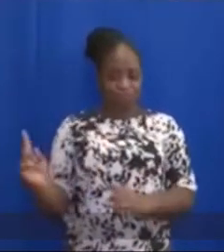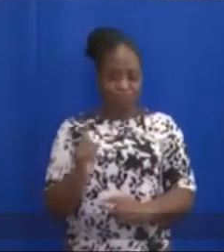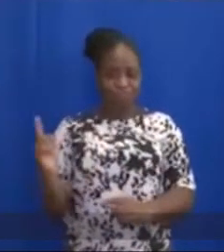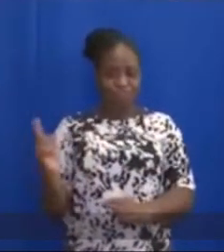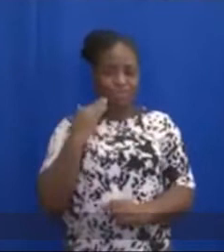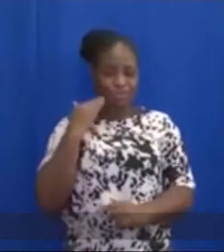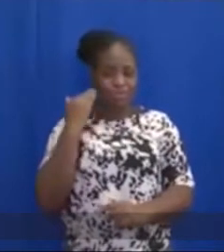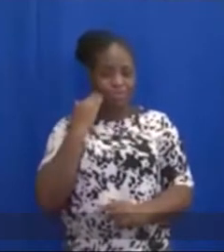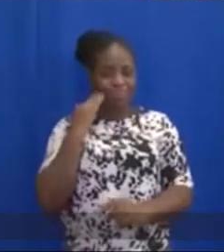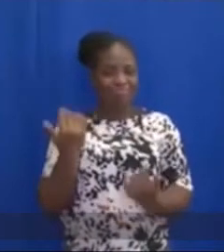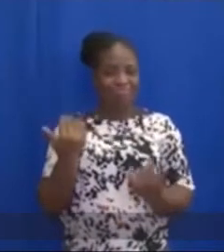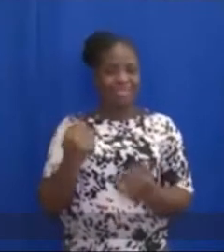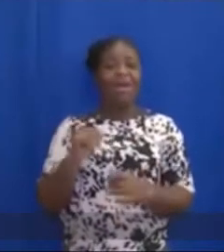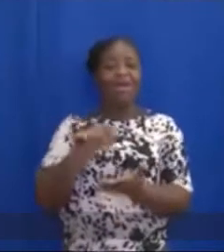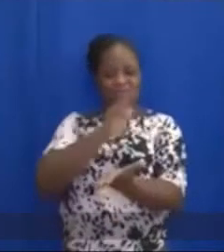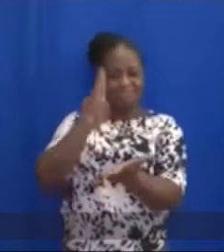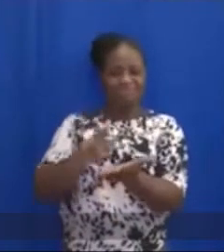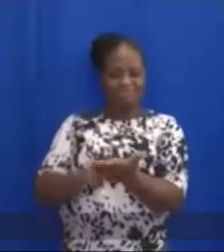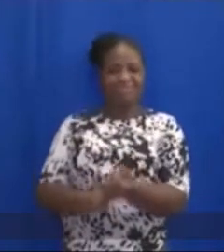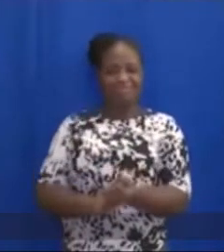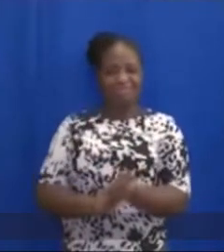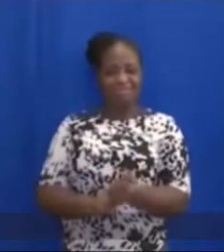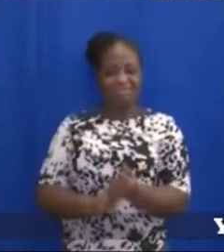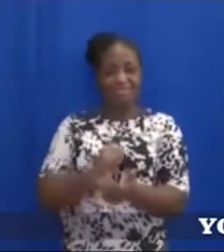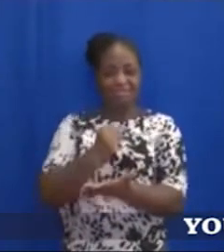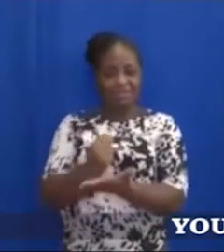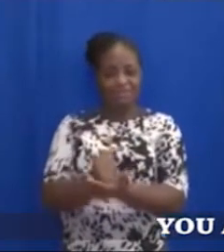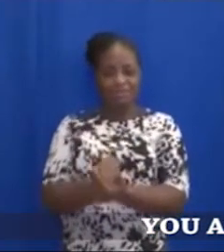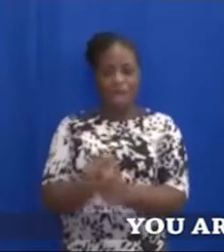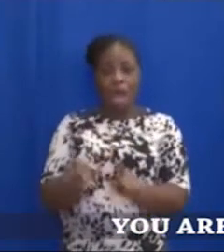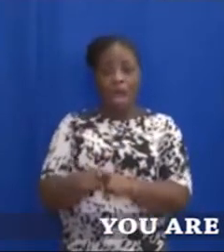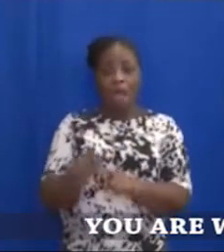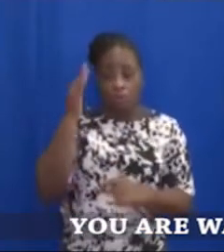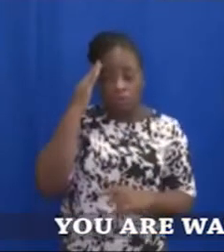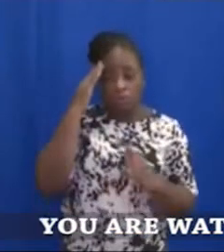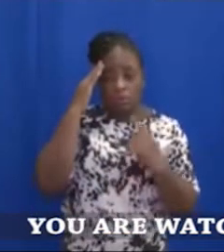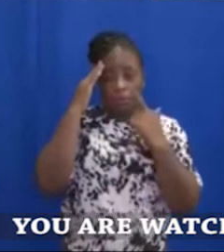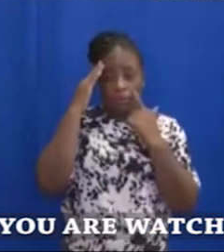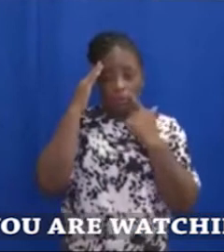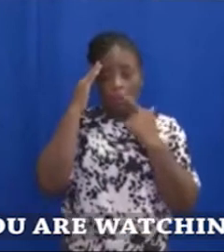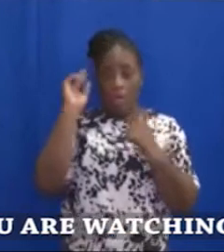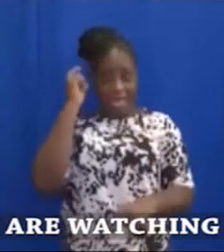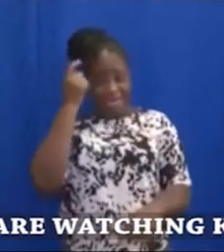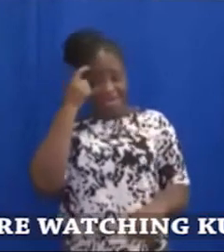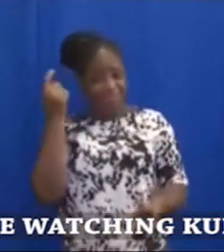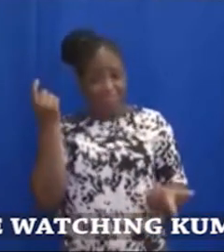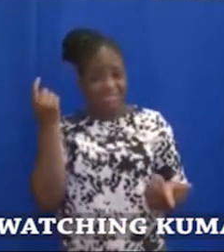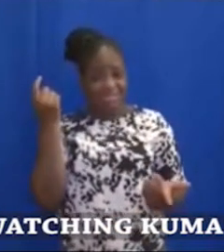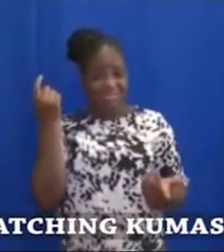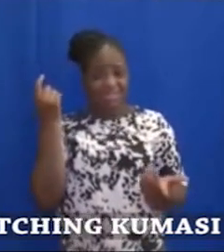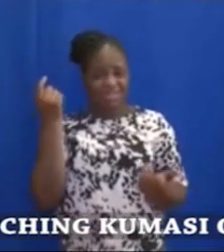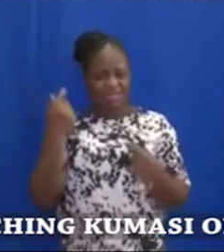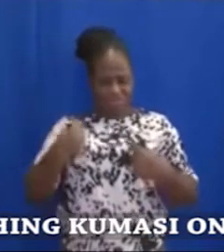guaranteed. As you know, government, in trying to mitigate against the effects